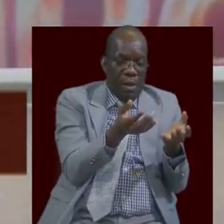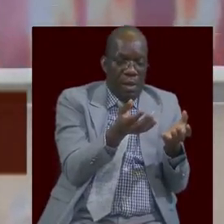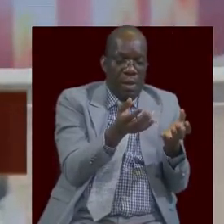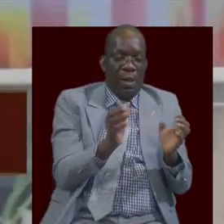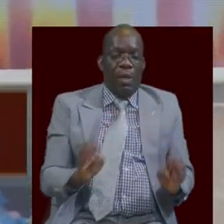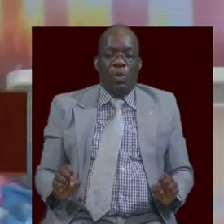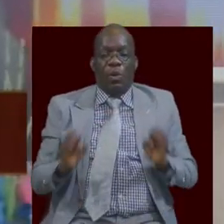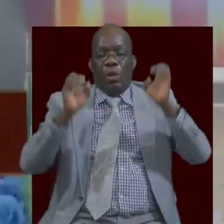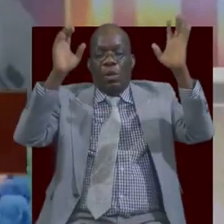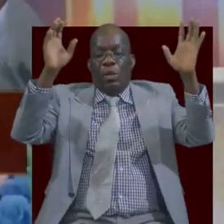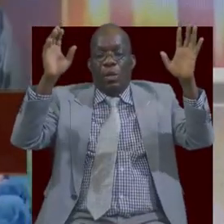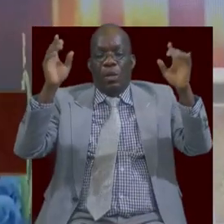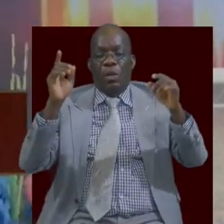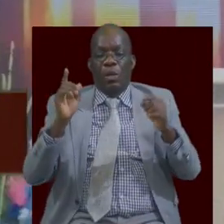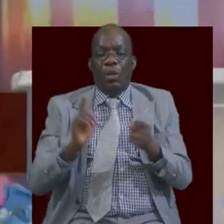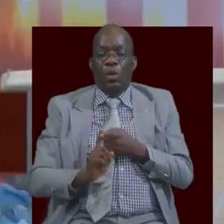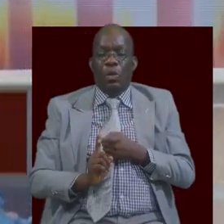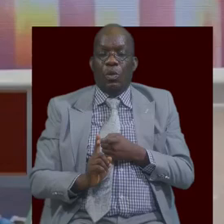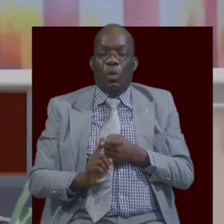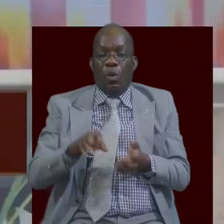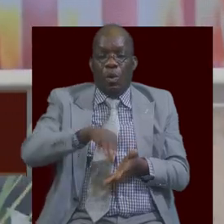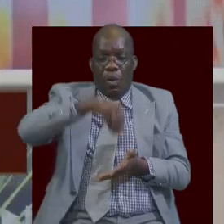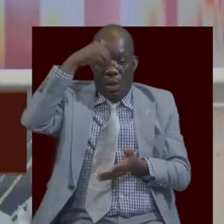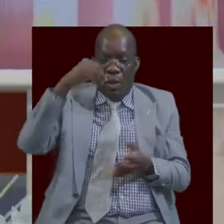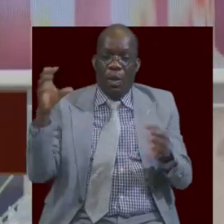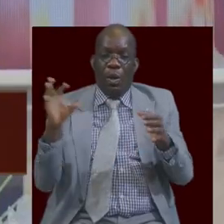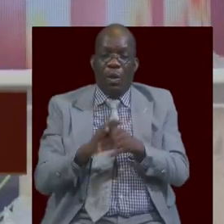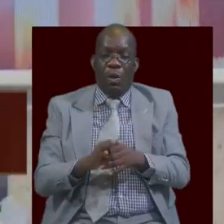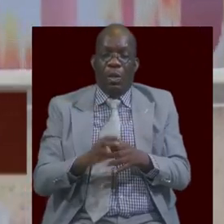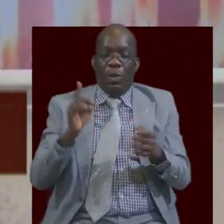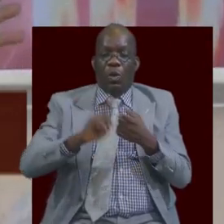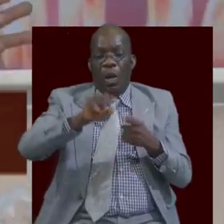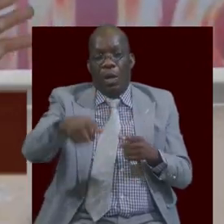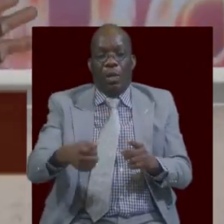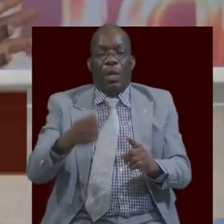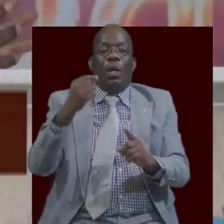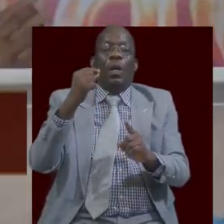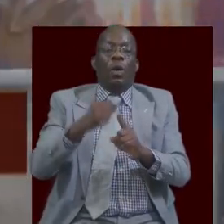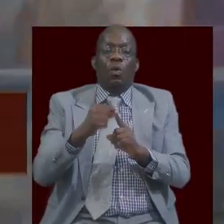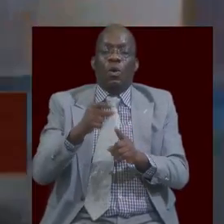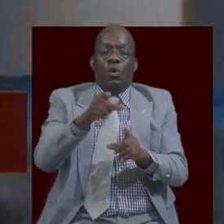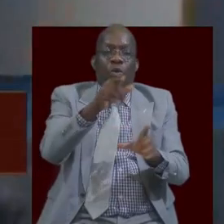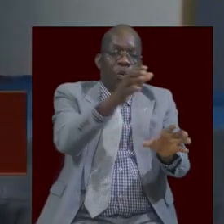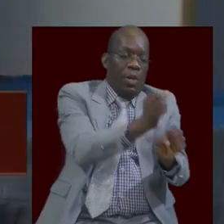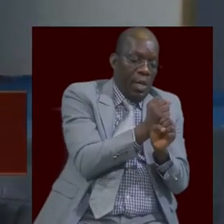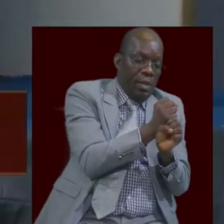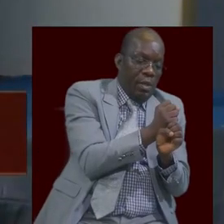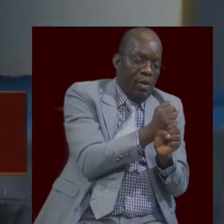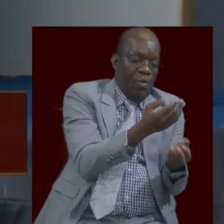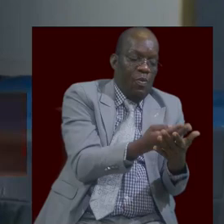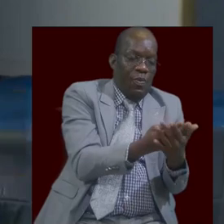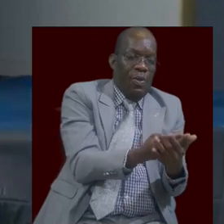learn, connects with another word, earn. You yearn, you're